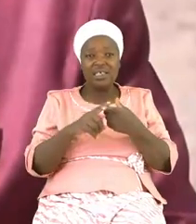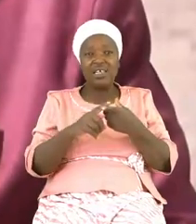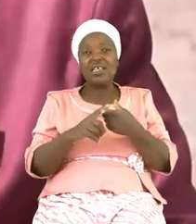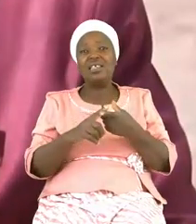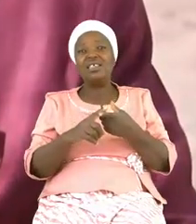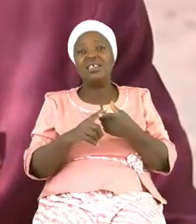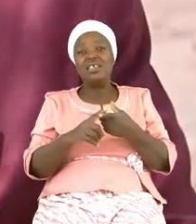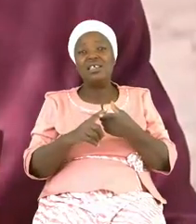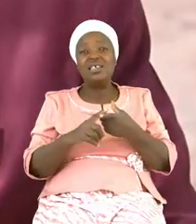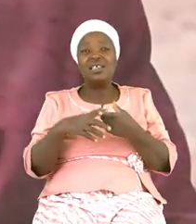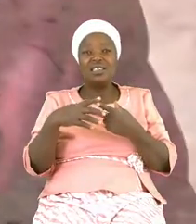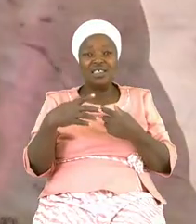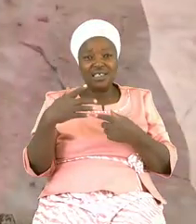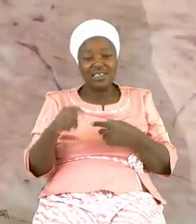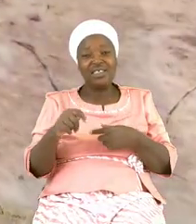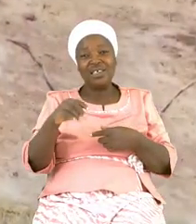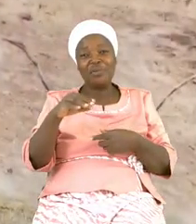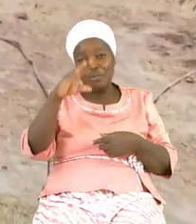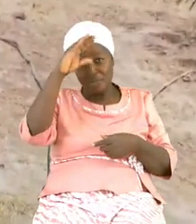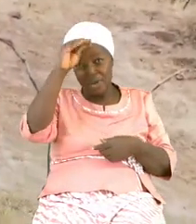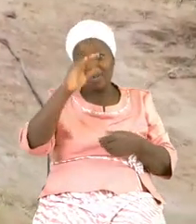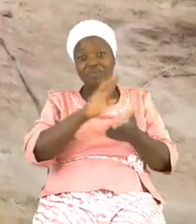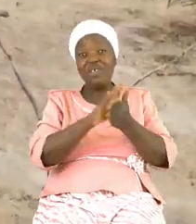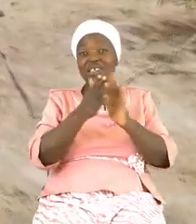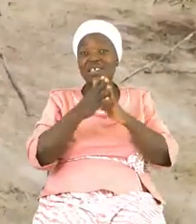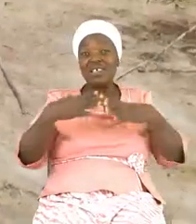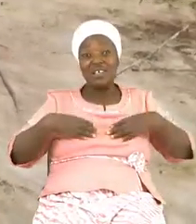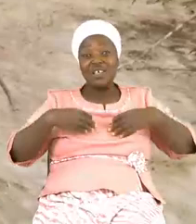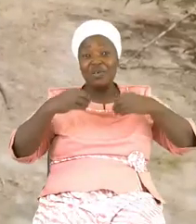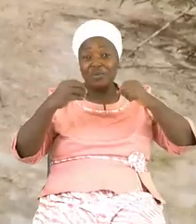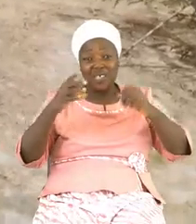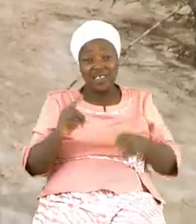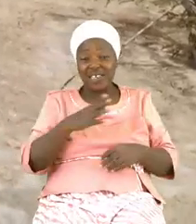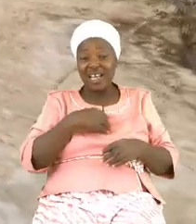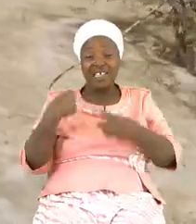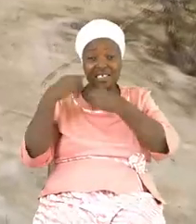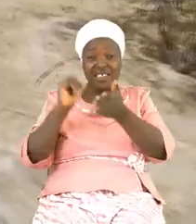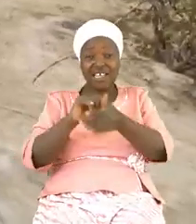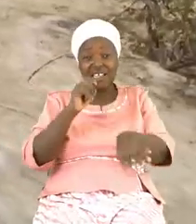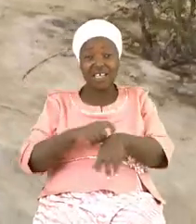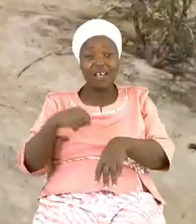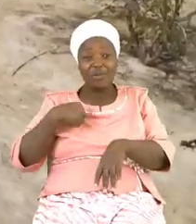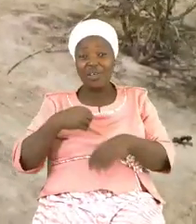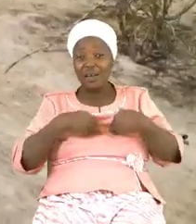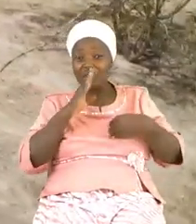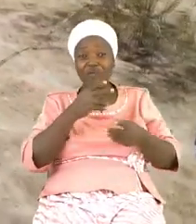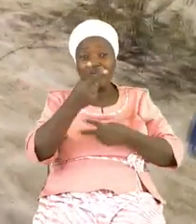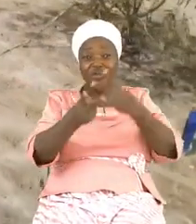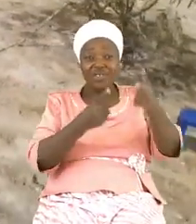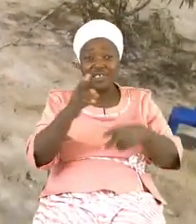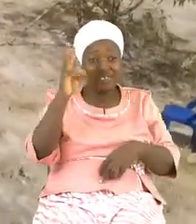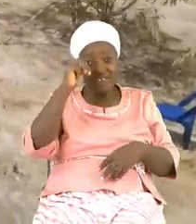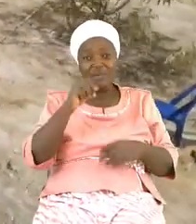in Dila village. After bringing him here, we have been visiting him and we have been praying with him. And even this recent